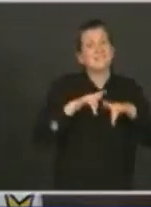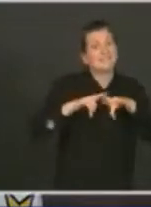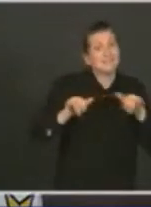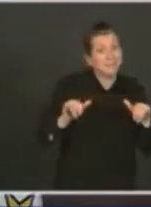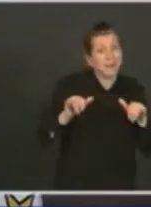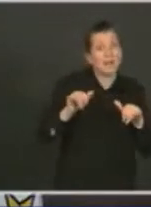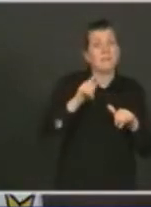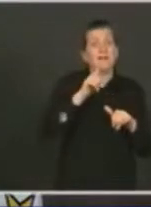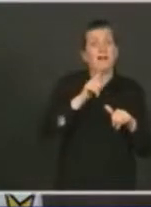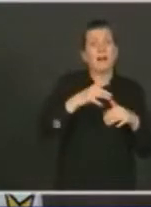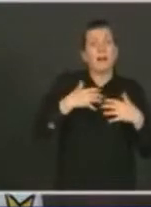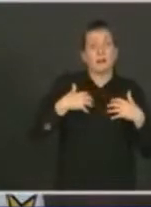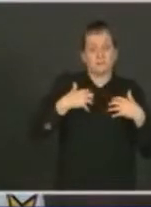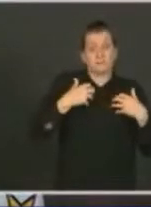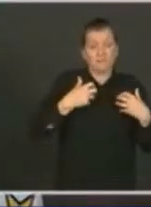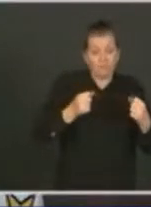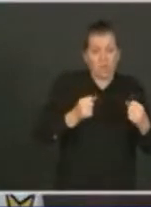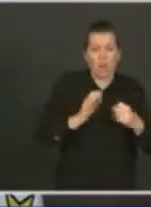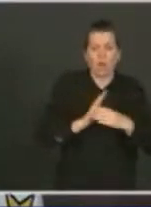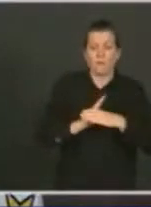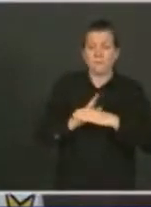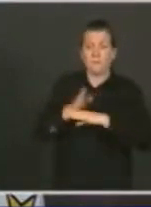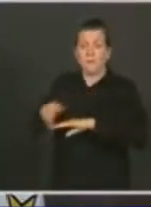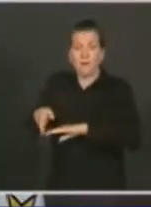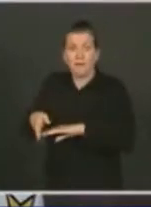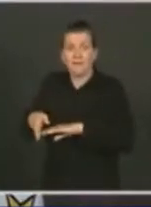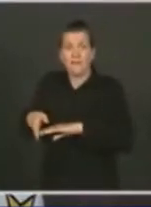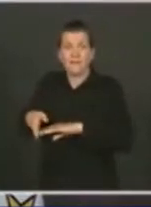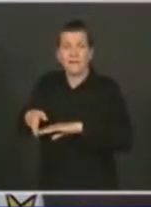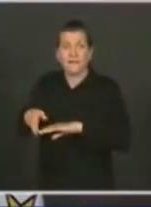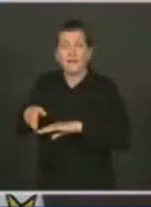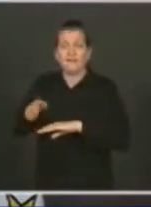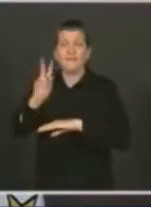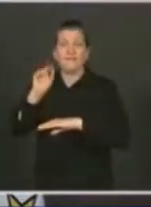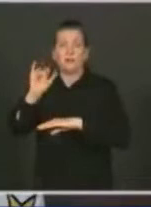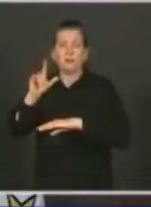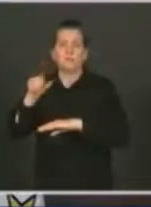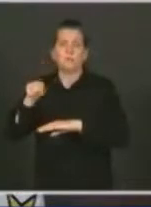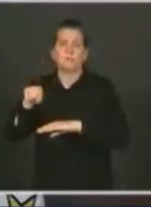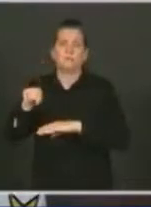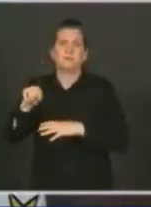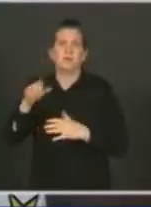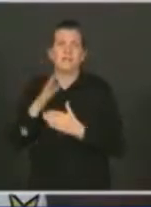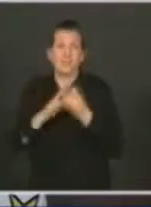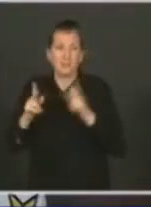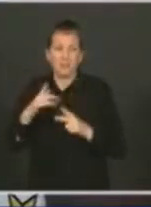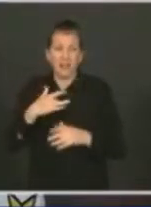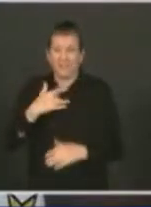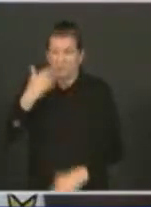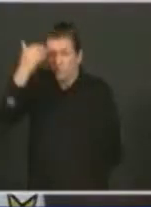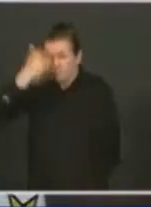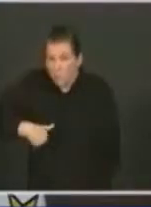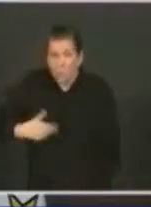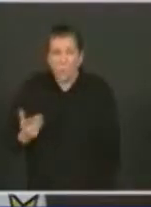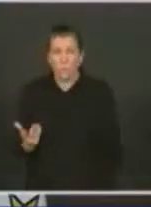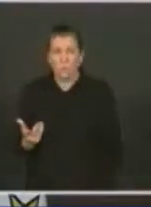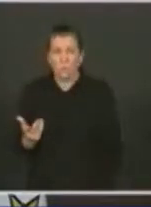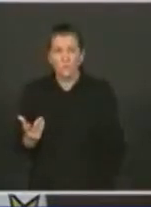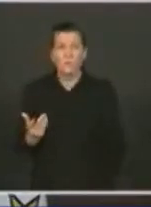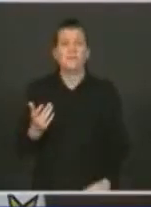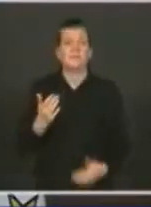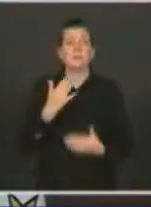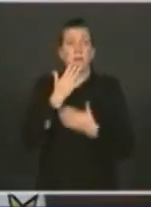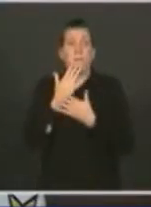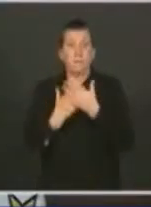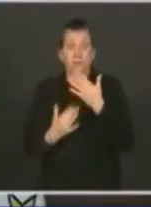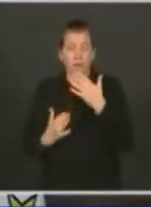don't know enough about it yet. We've all seen a lot of effects from COVID, people having strokes, people having blood clots, people having a lot of after effects